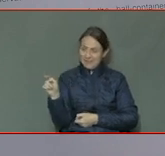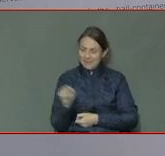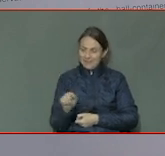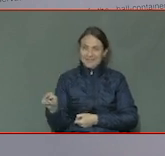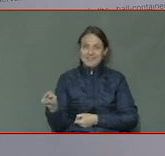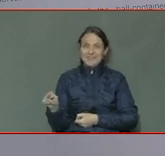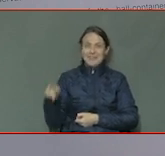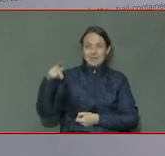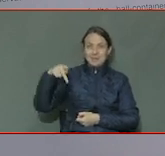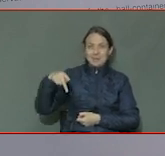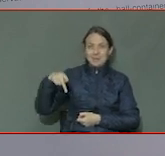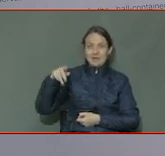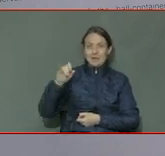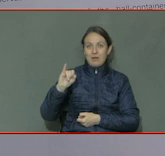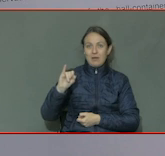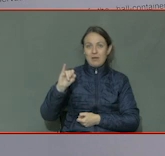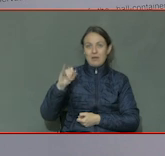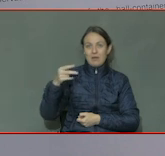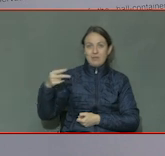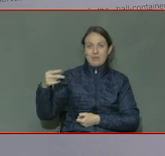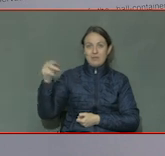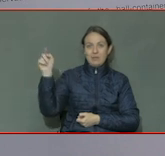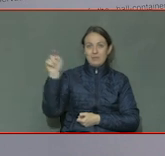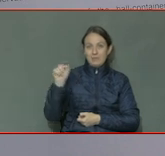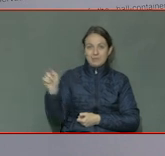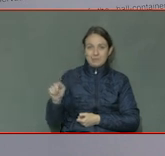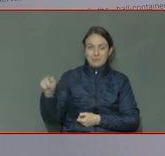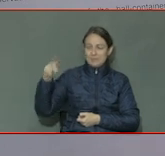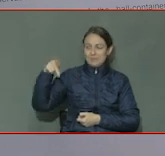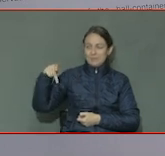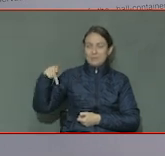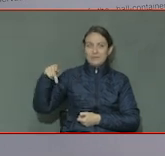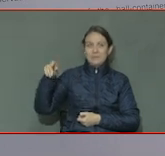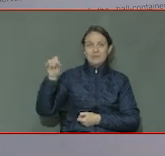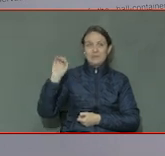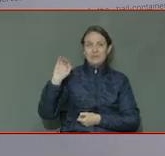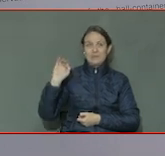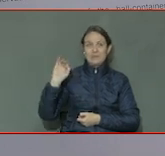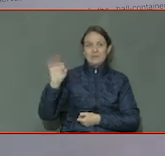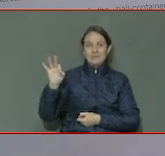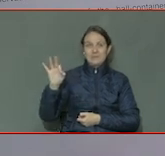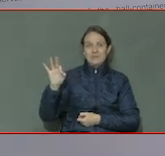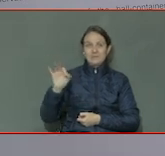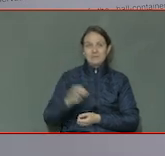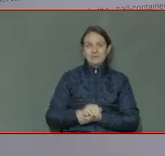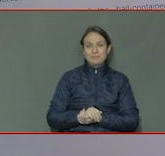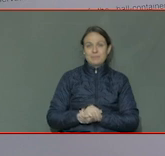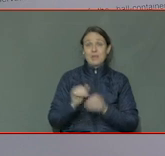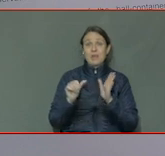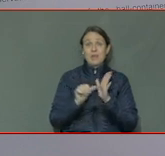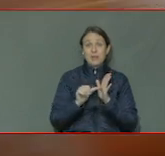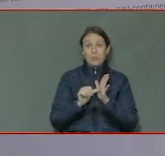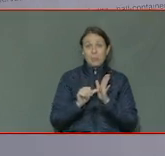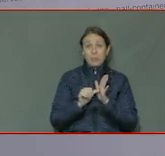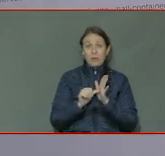Sigma pi equals sigma pf. Okay, and very important, please put in